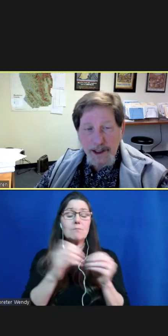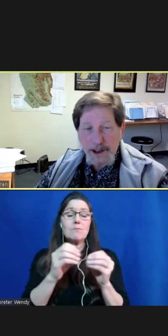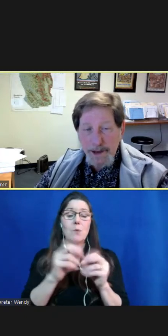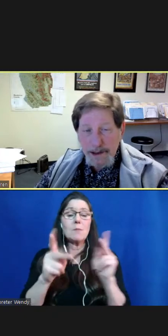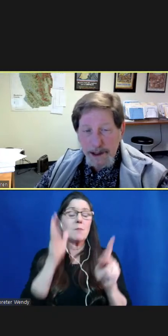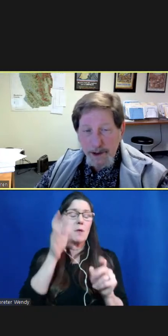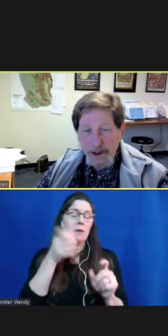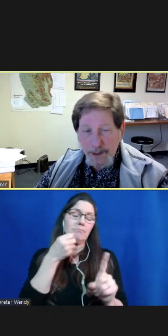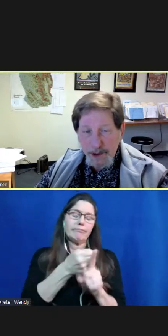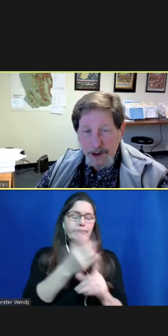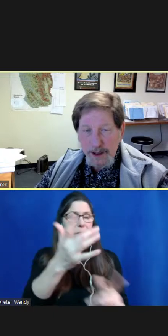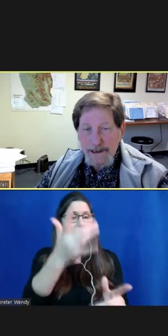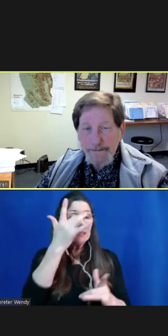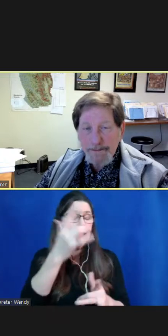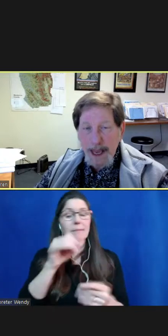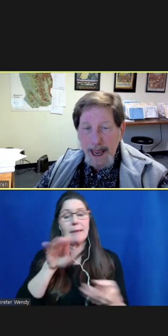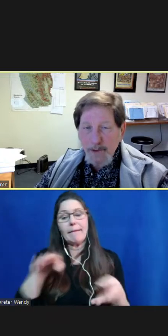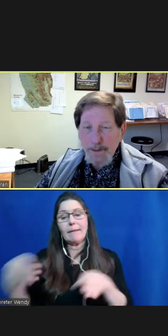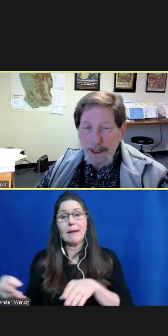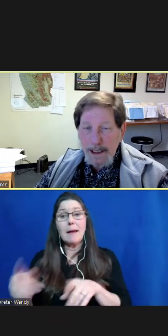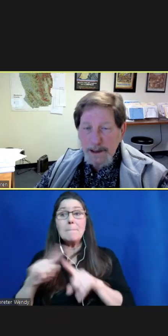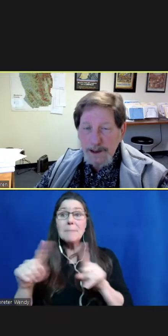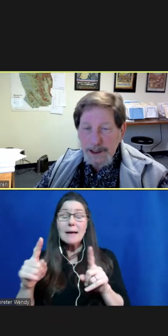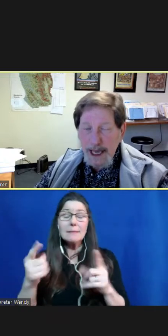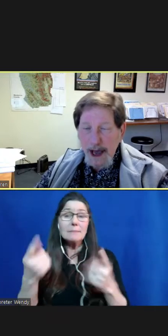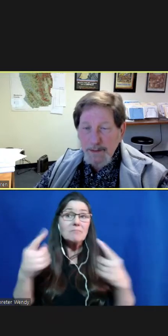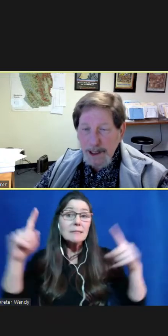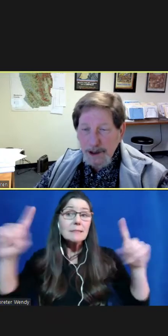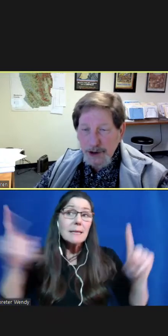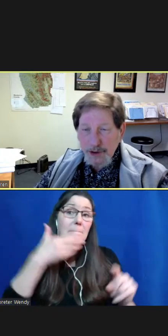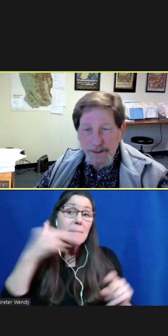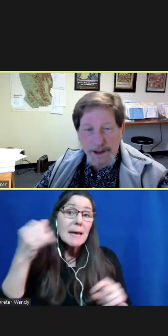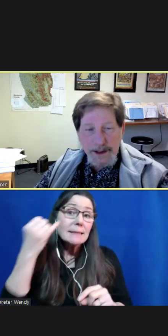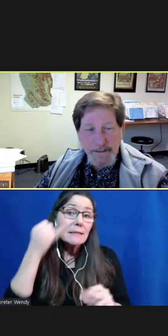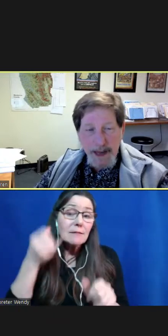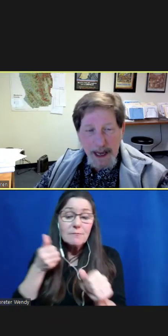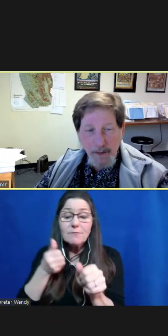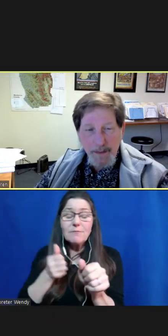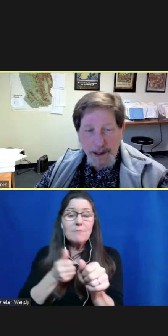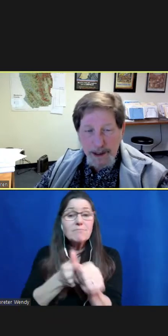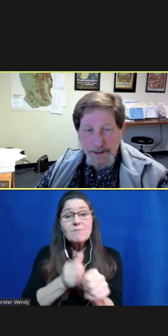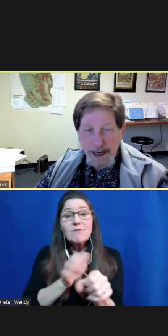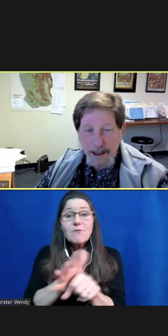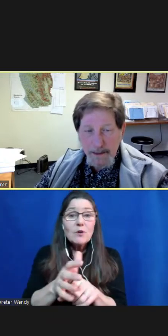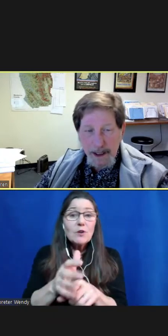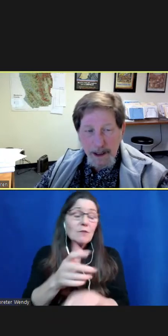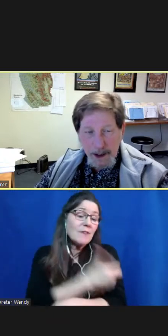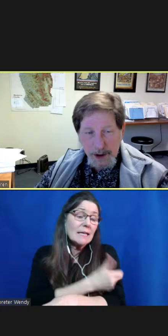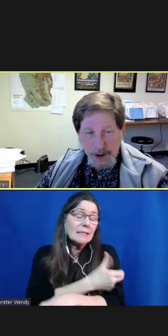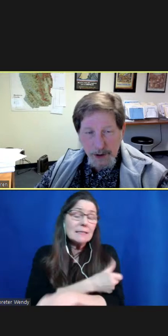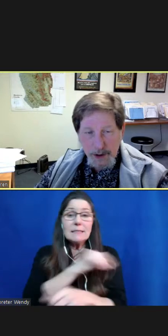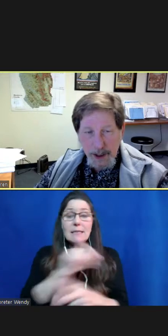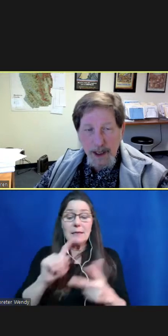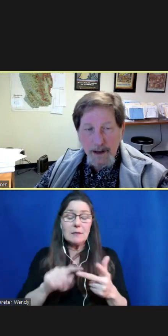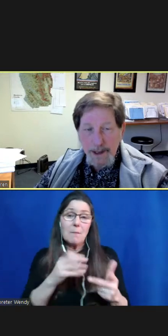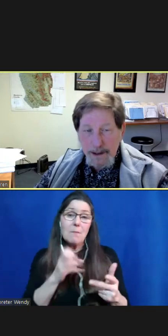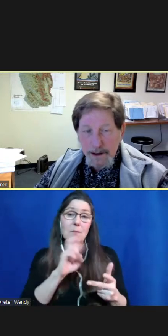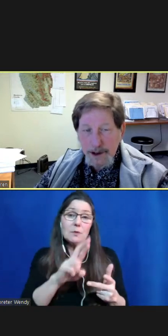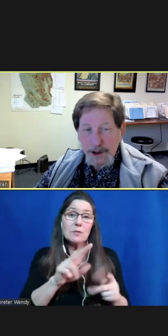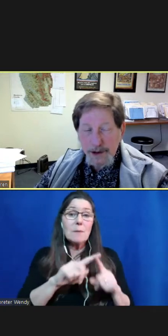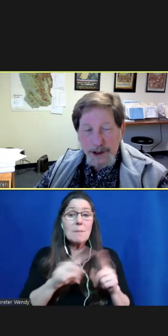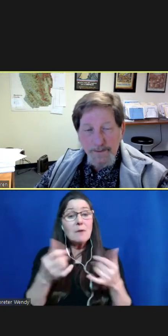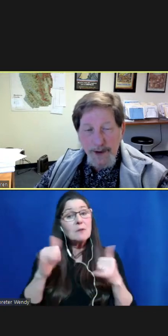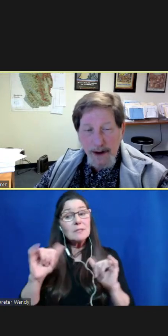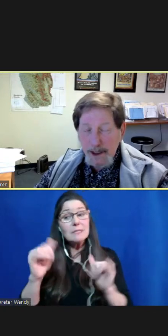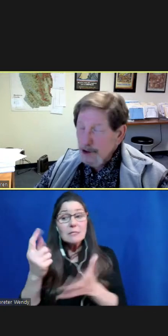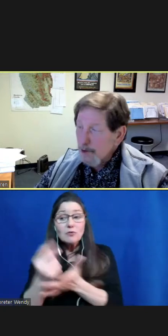effective, especially when they're boosted, and we're beginning to see outpatient treatments that may help bring this pandemic under control. But there's a